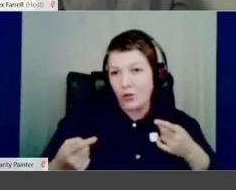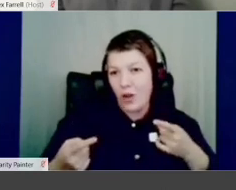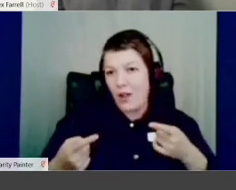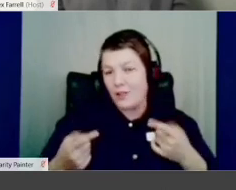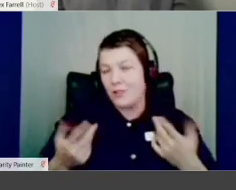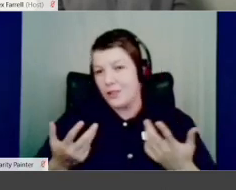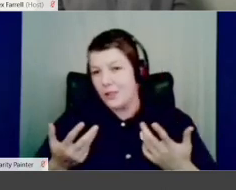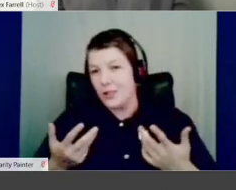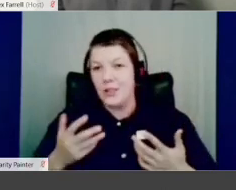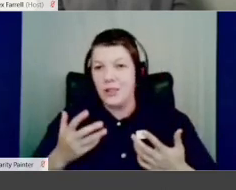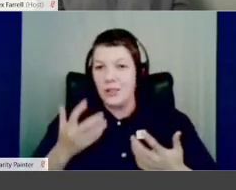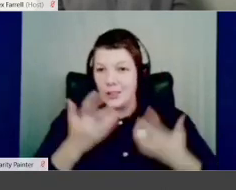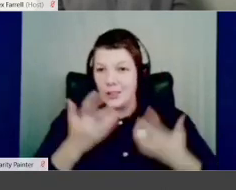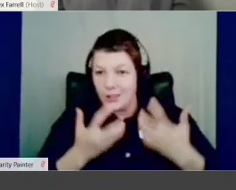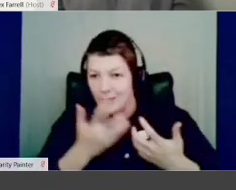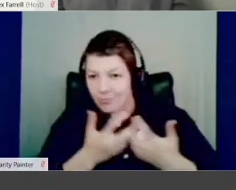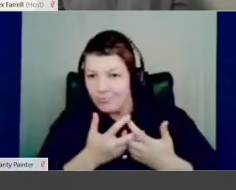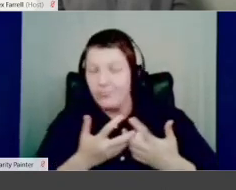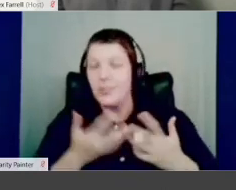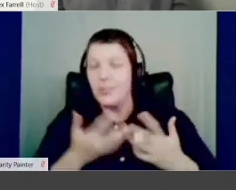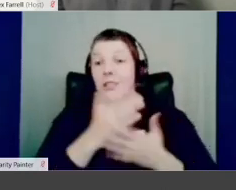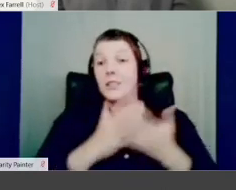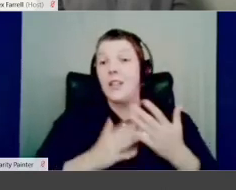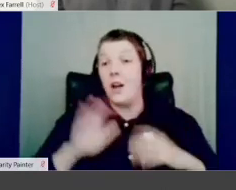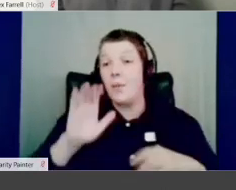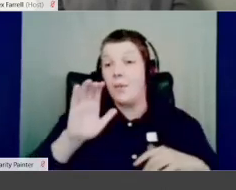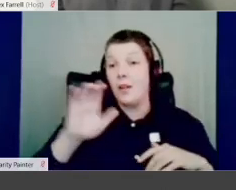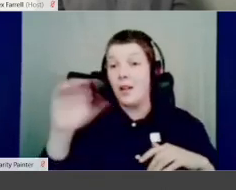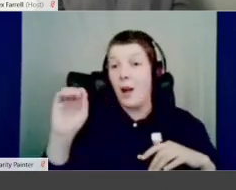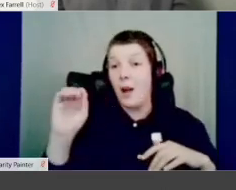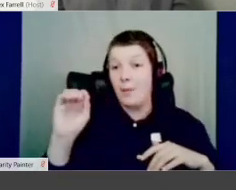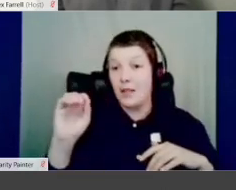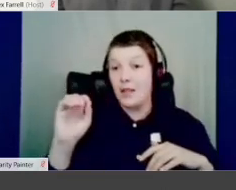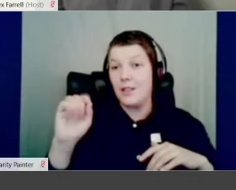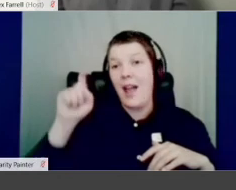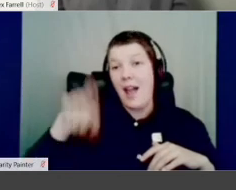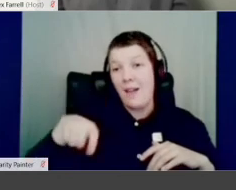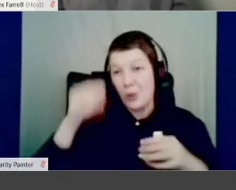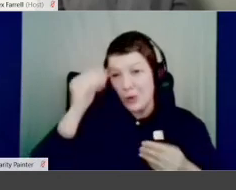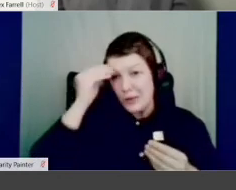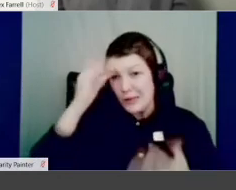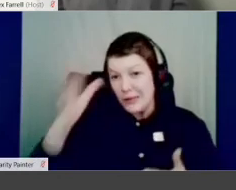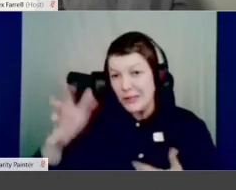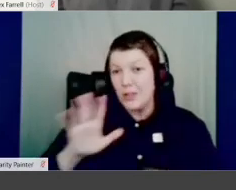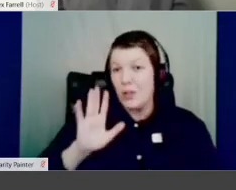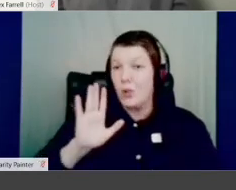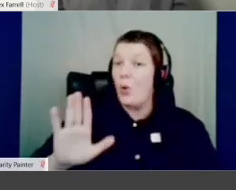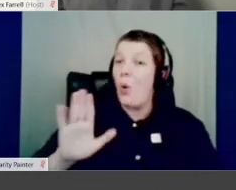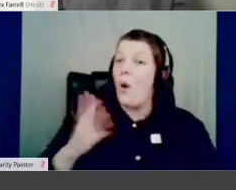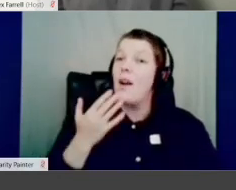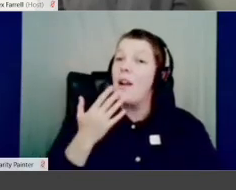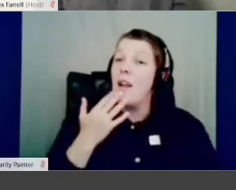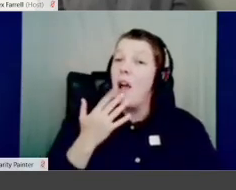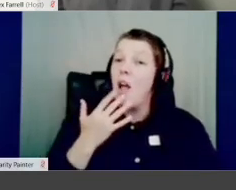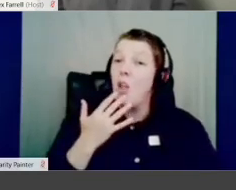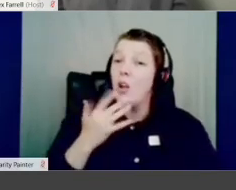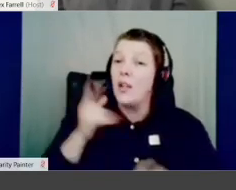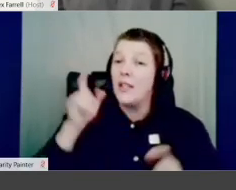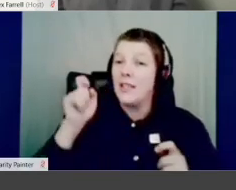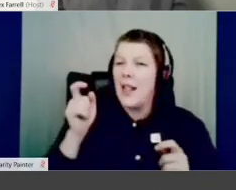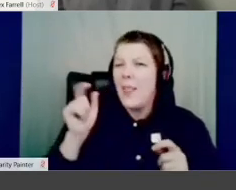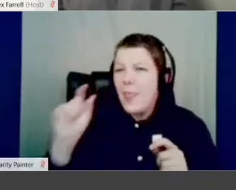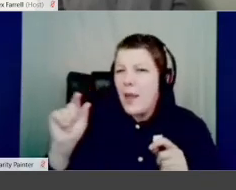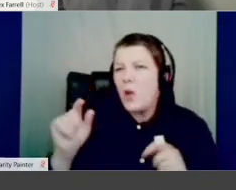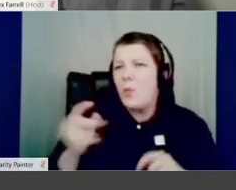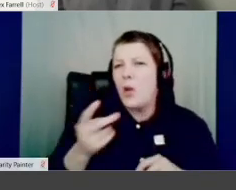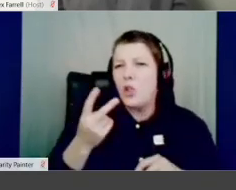sometimes we've gone to companies and been able to say like, hey, if we shifted your color palette like 2 degrees, you're never going to notice. Then it's